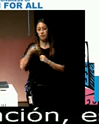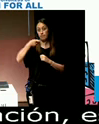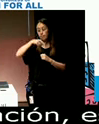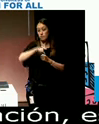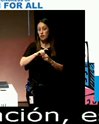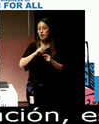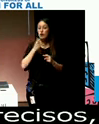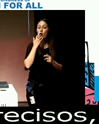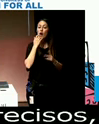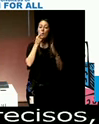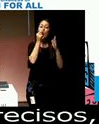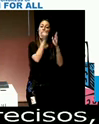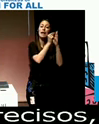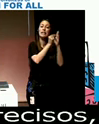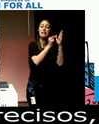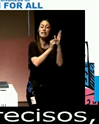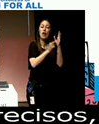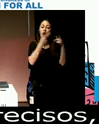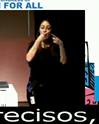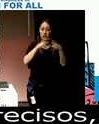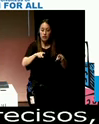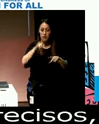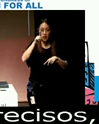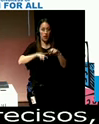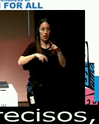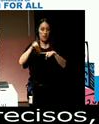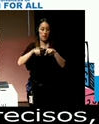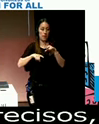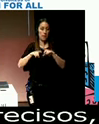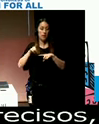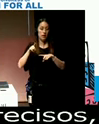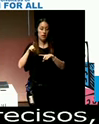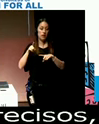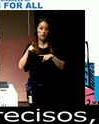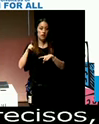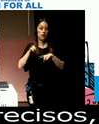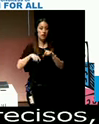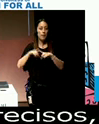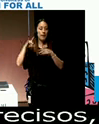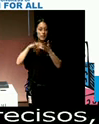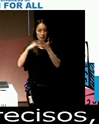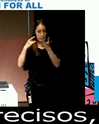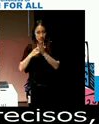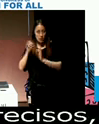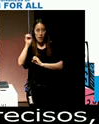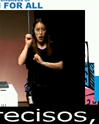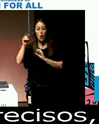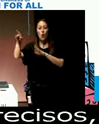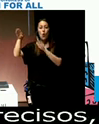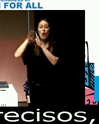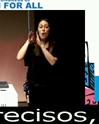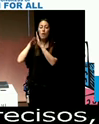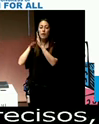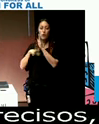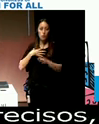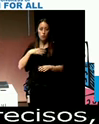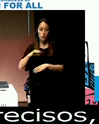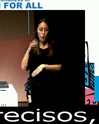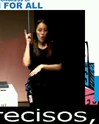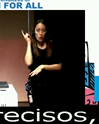system providing a reading of the menu via telephone. This one is specific to